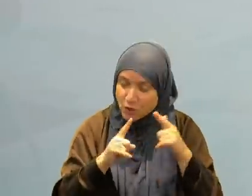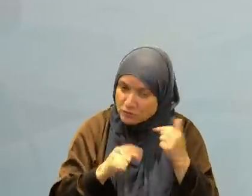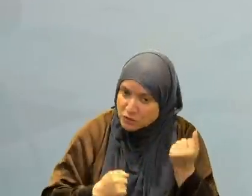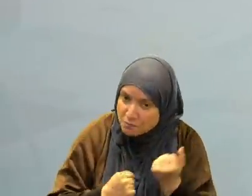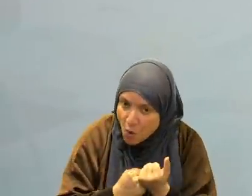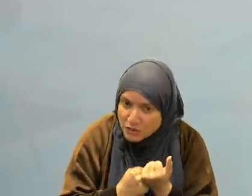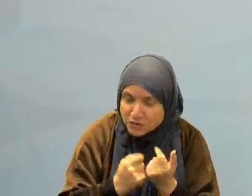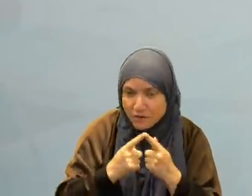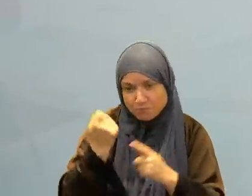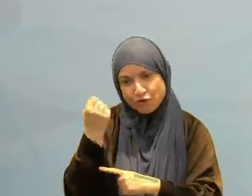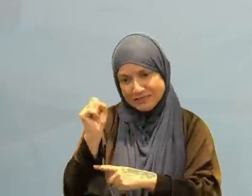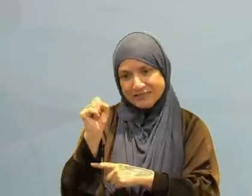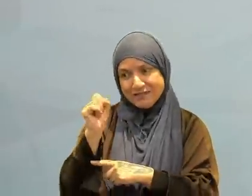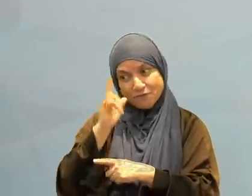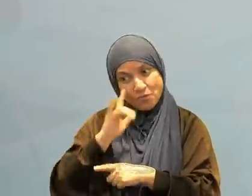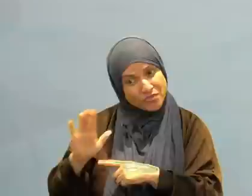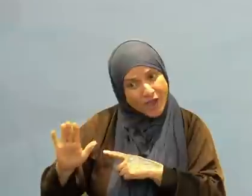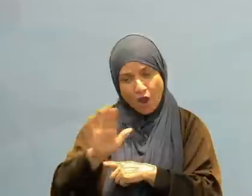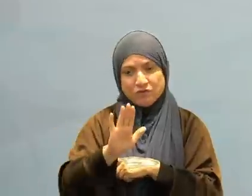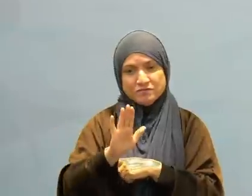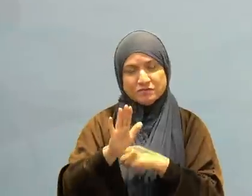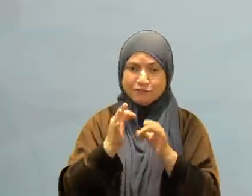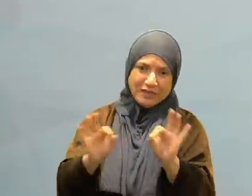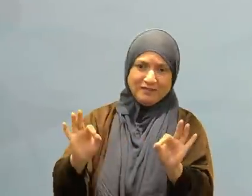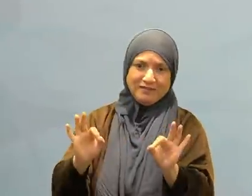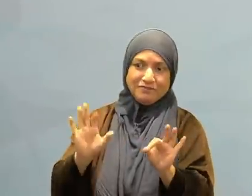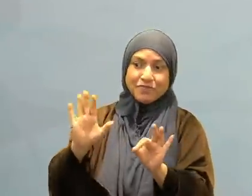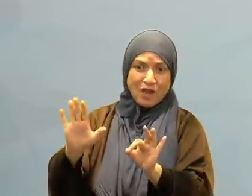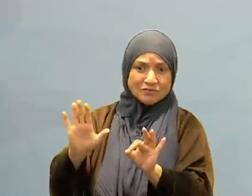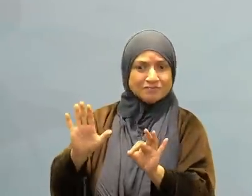pray in Masjid al-Aqsa free, truly free,